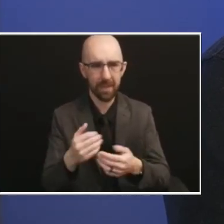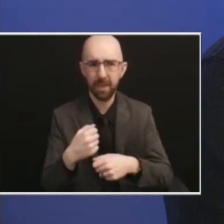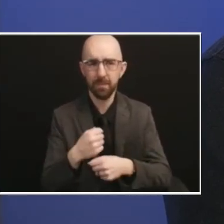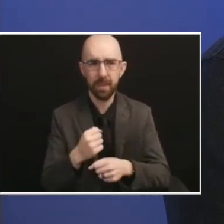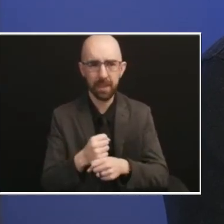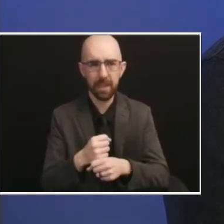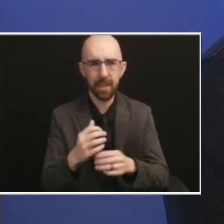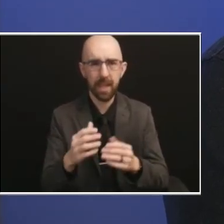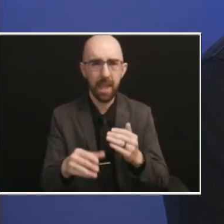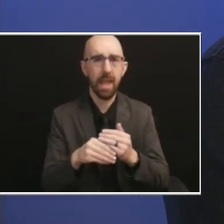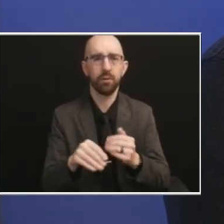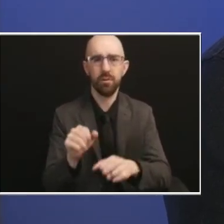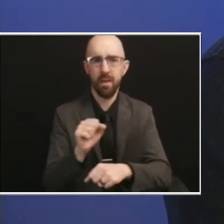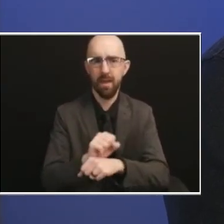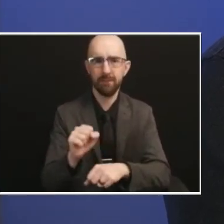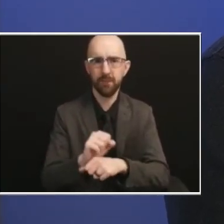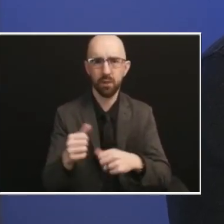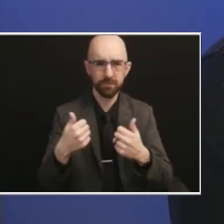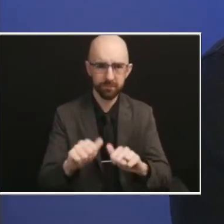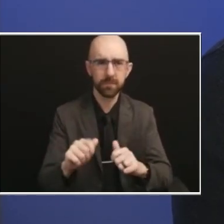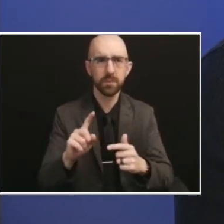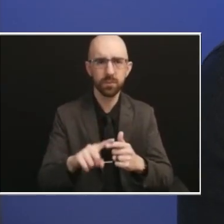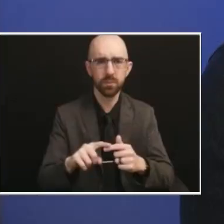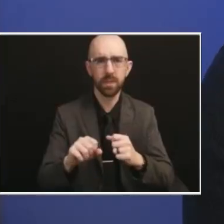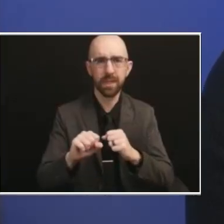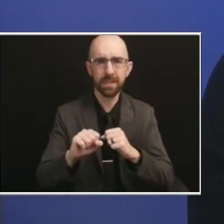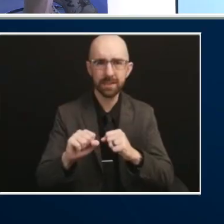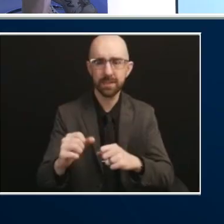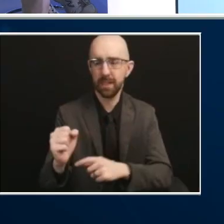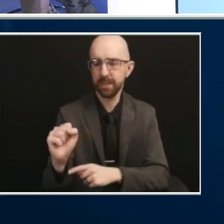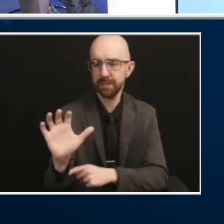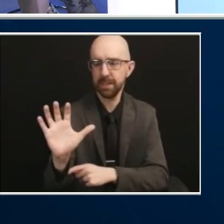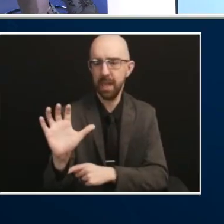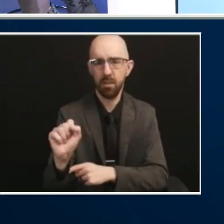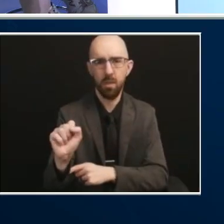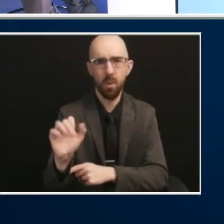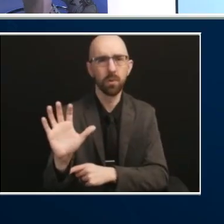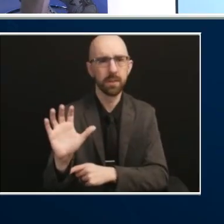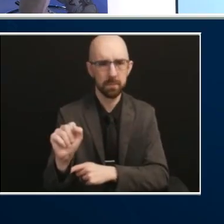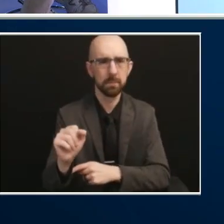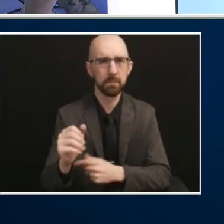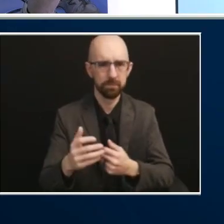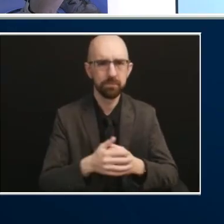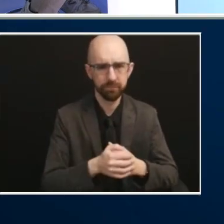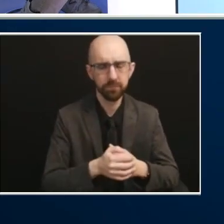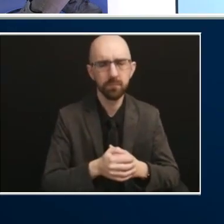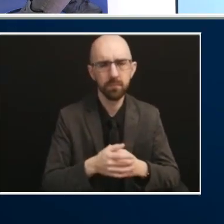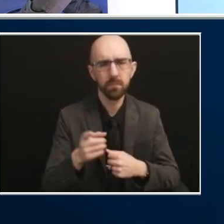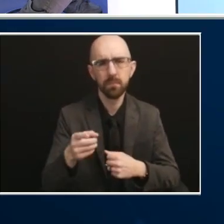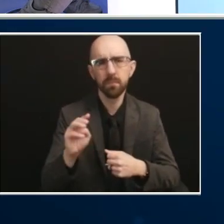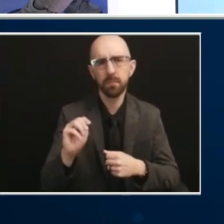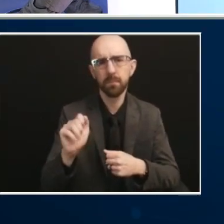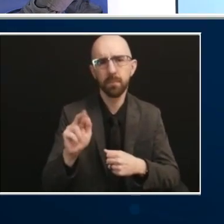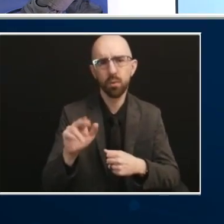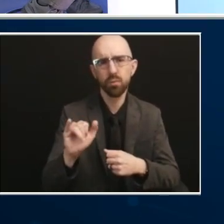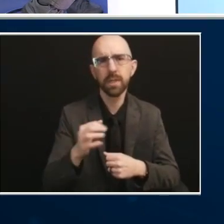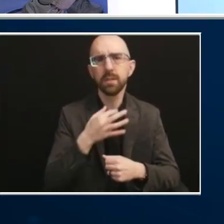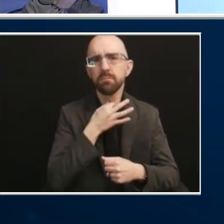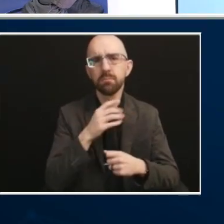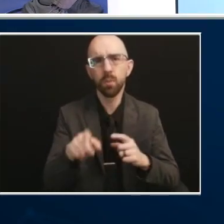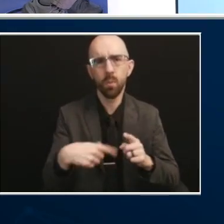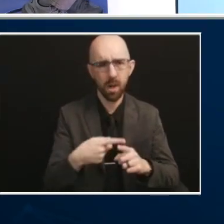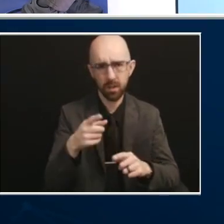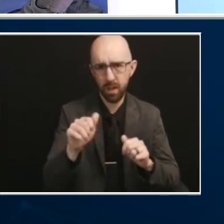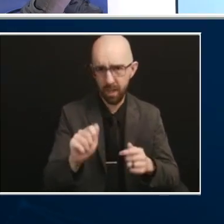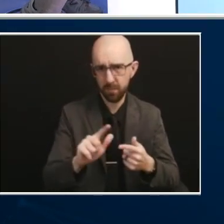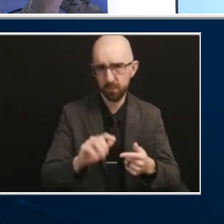effort to fully extend them and close them just throughout the day. Marie wants to know, when were you able to go back to school after all of this?